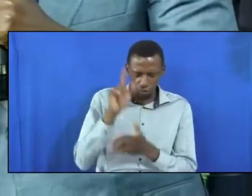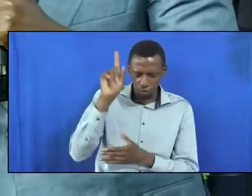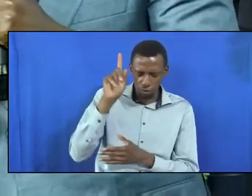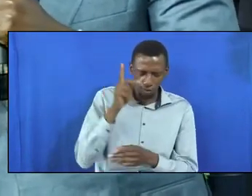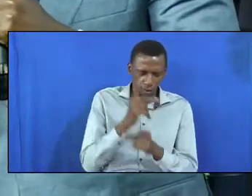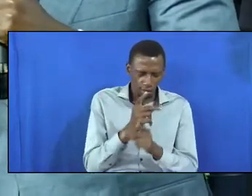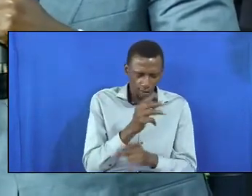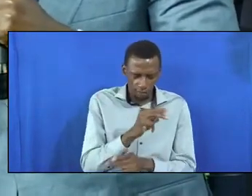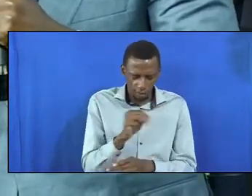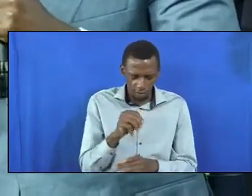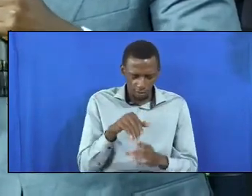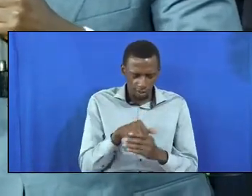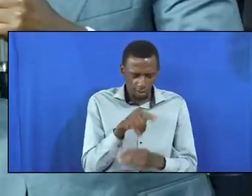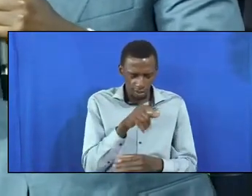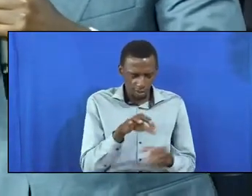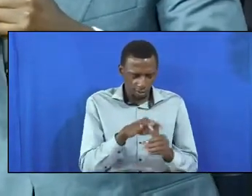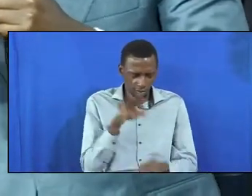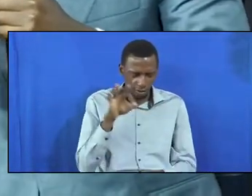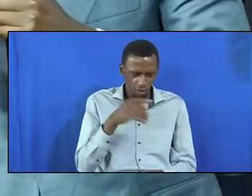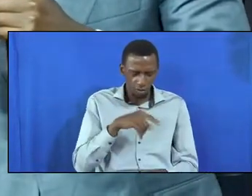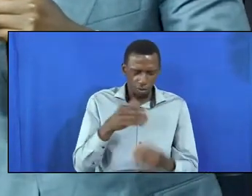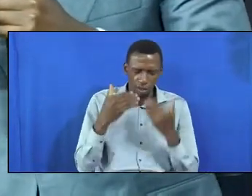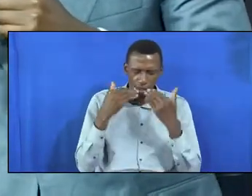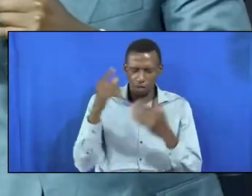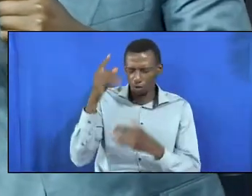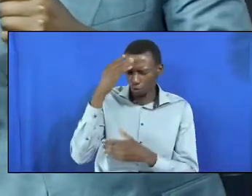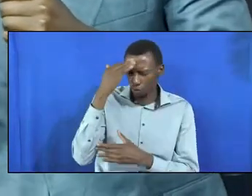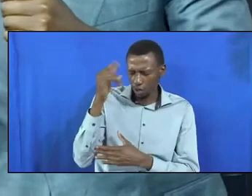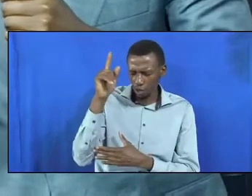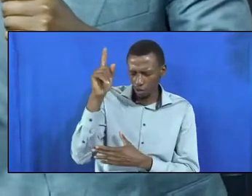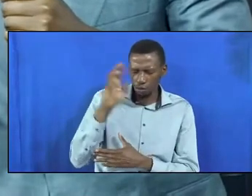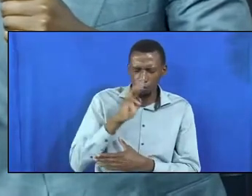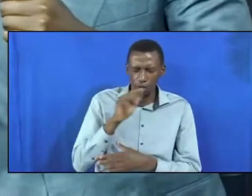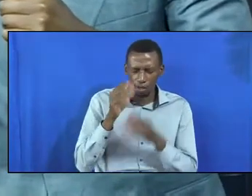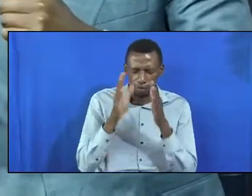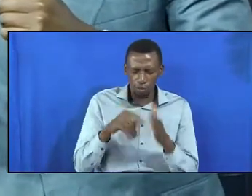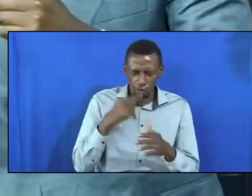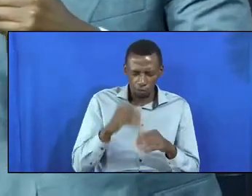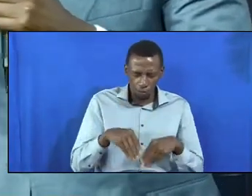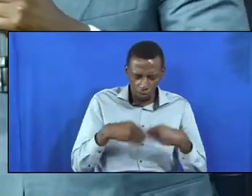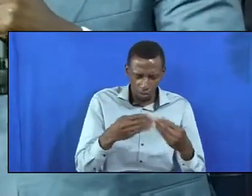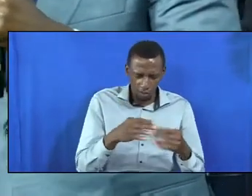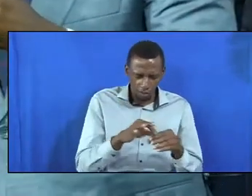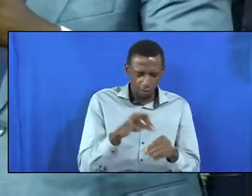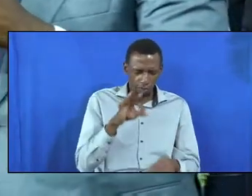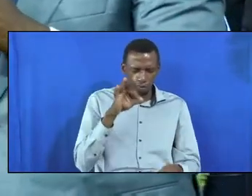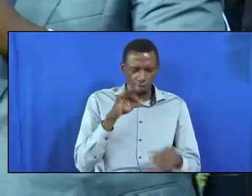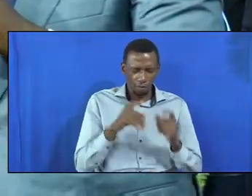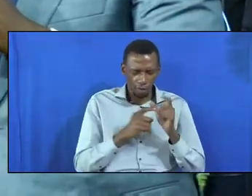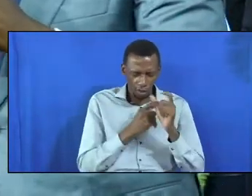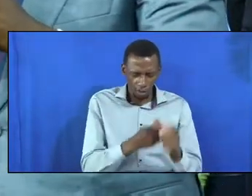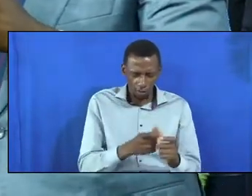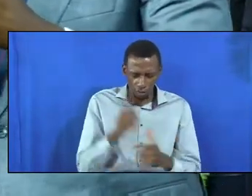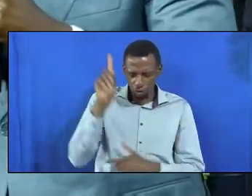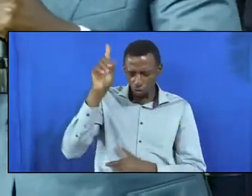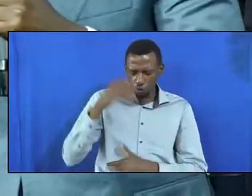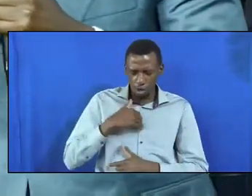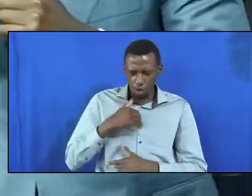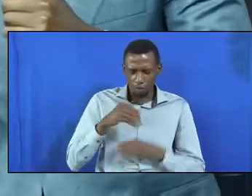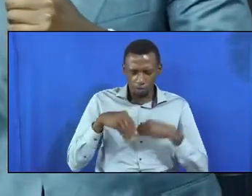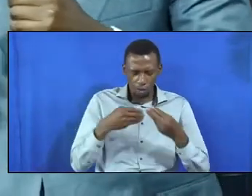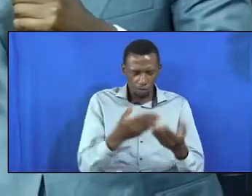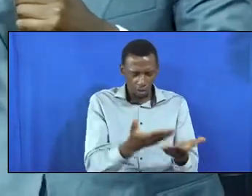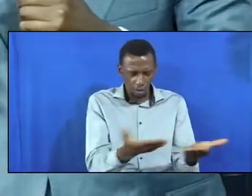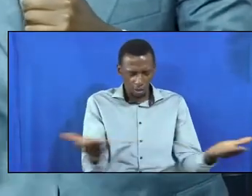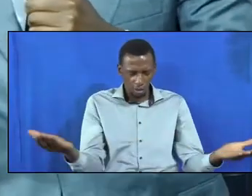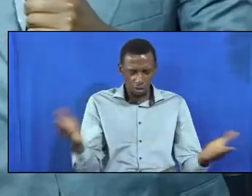spirit. We thank you, for you are the one who gives spiritual gifts. And you have given this, your children, the